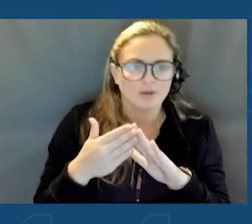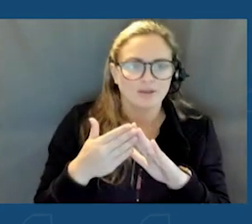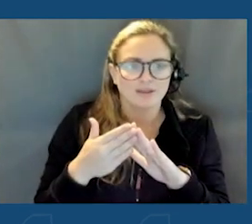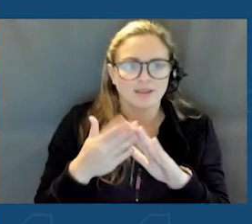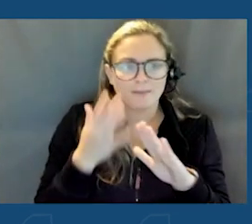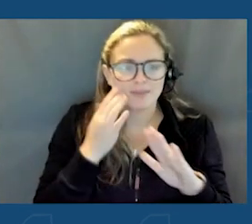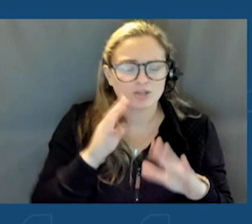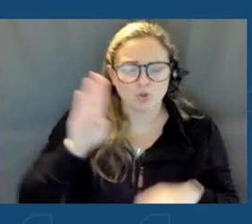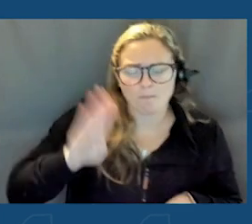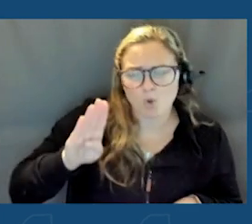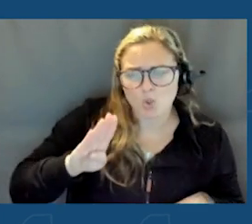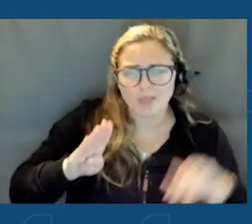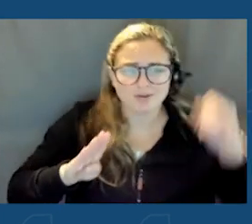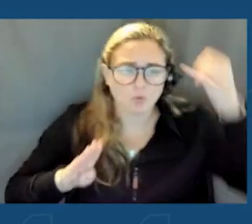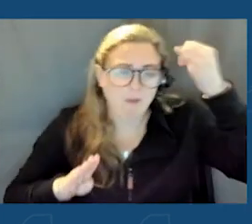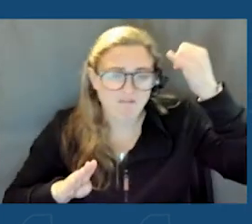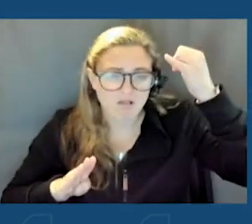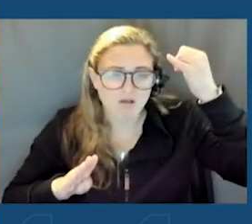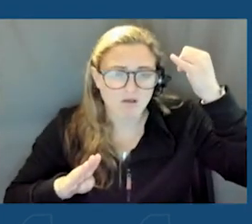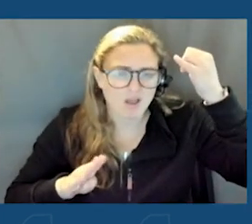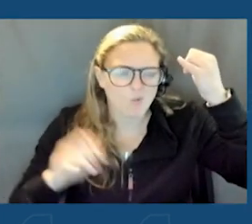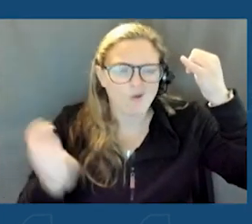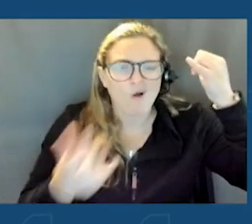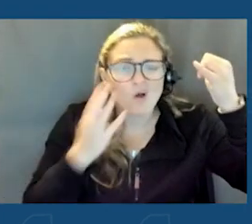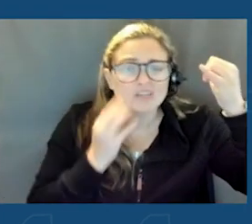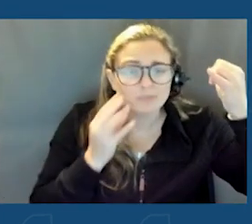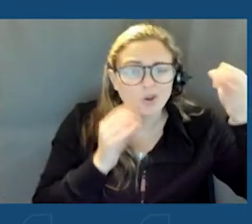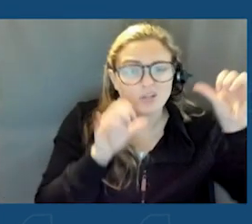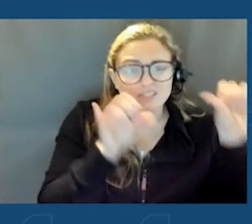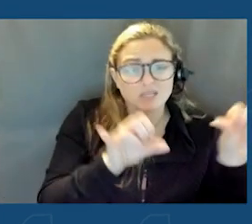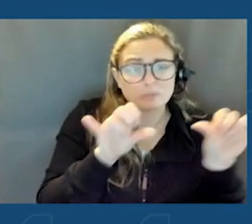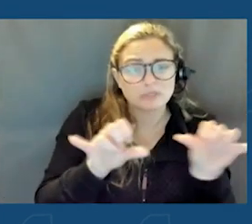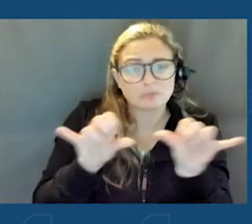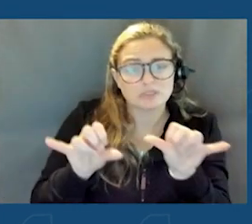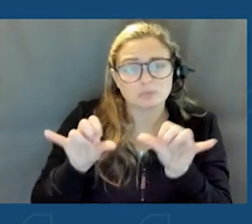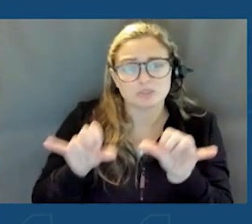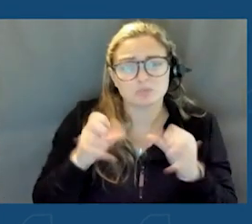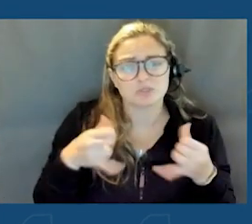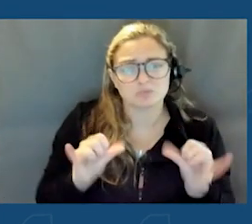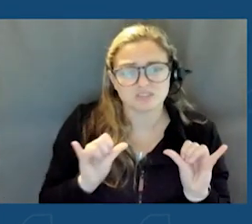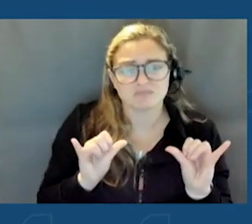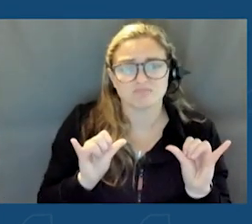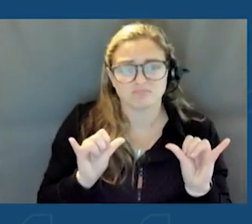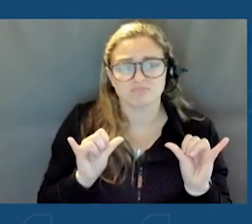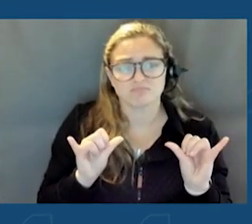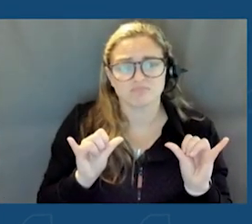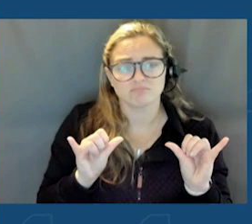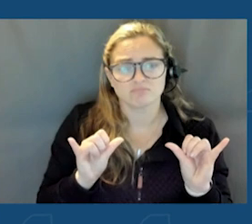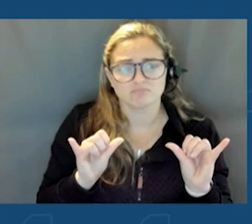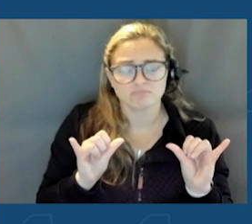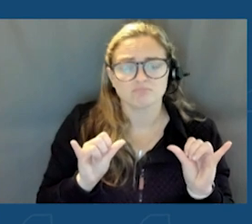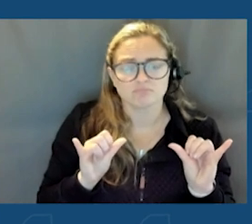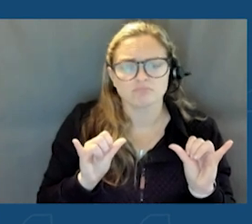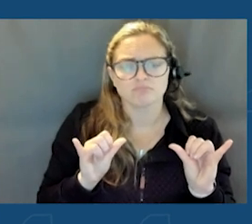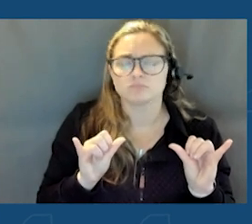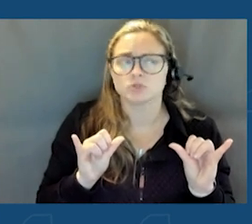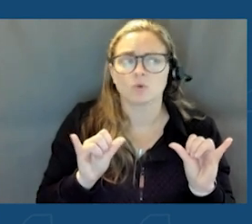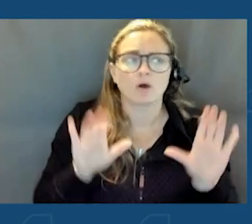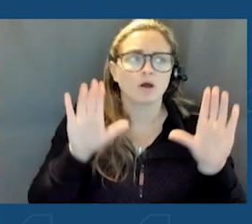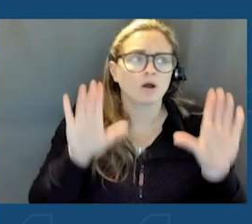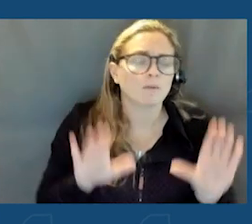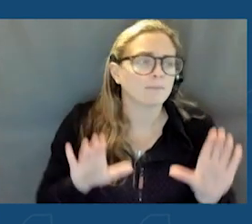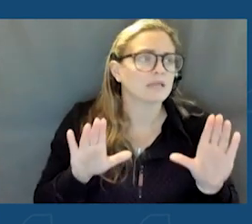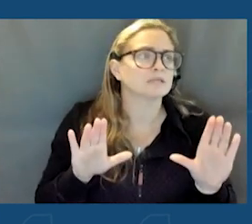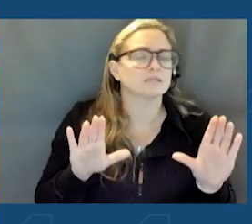to Buffalo, we are all experiencing the same things. And so of course want to give a shout out to our amazing Cure Violence